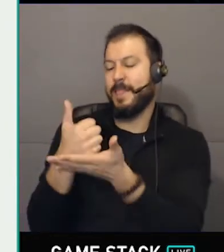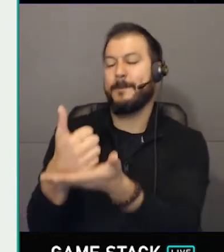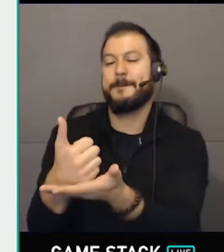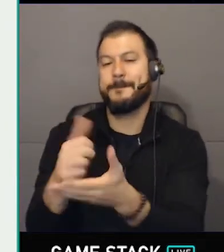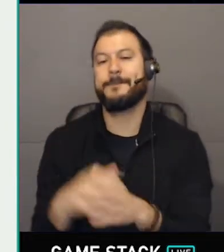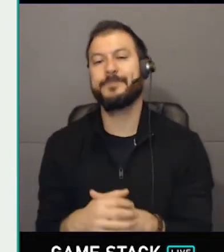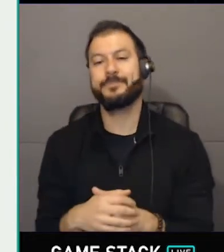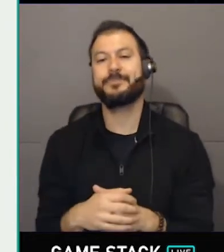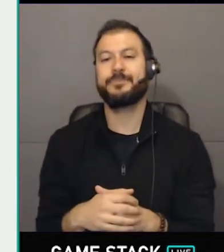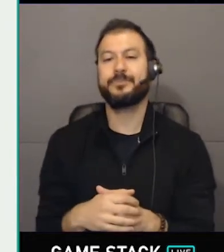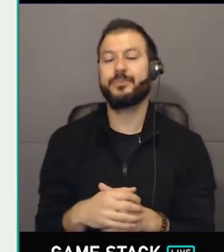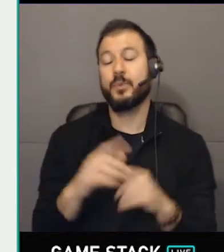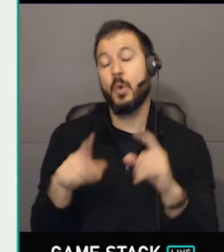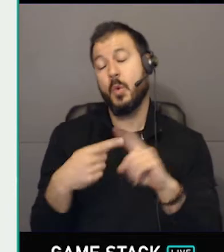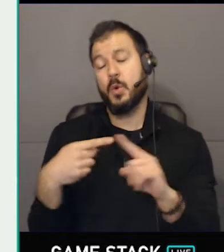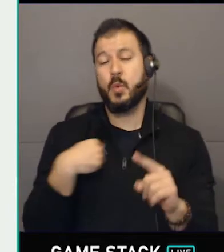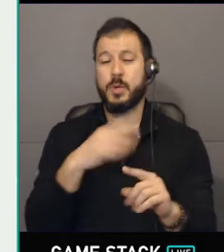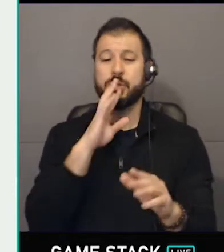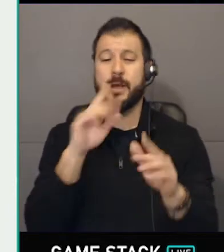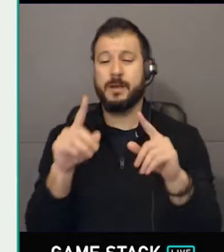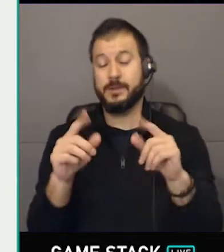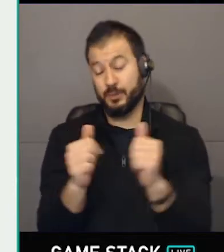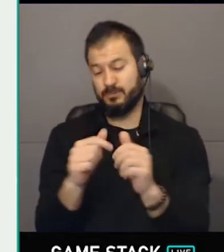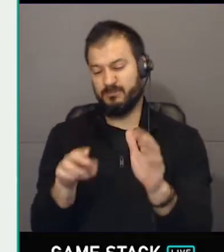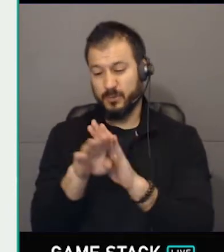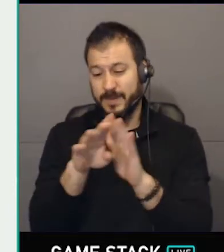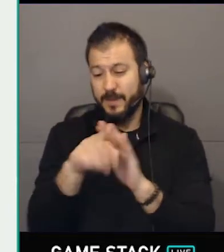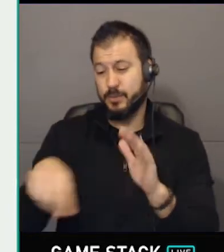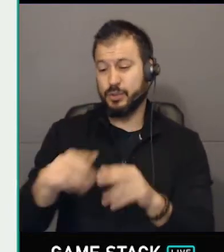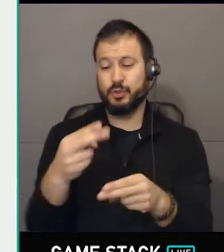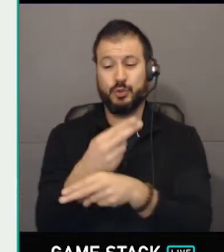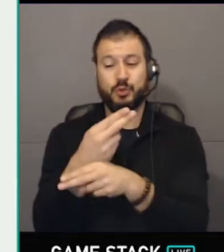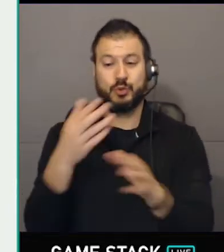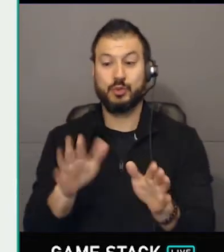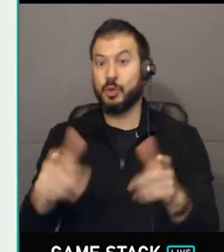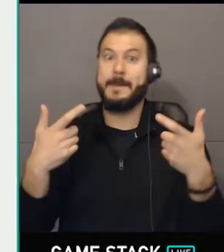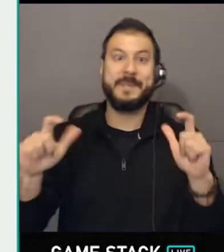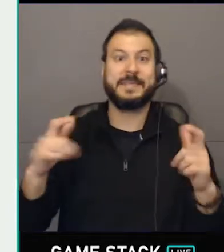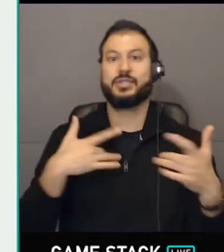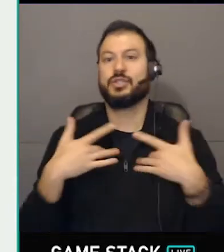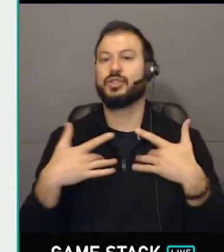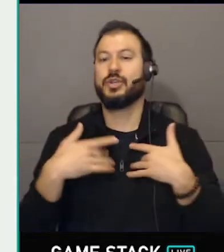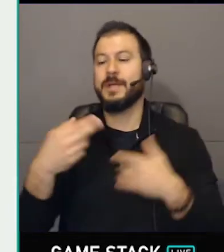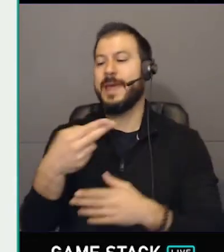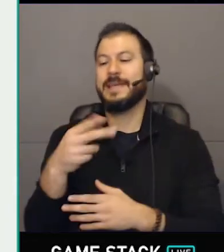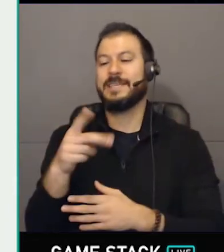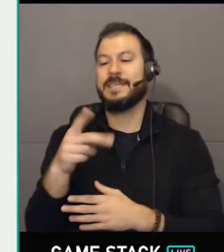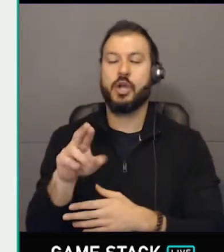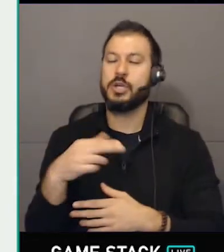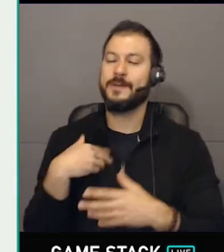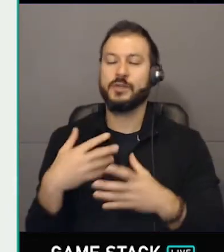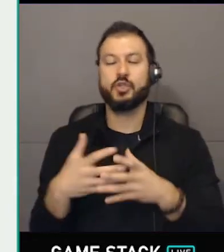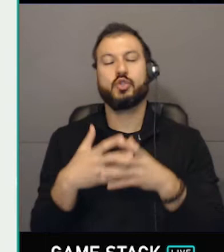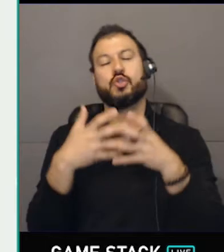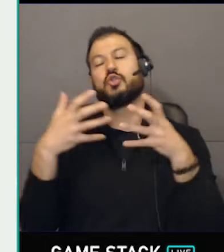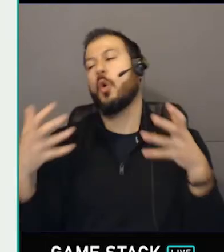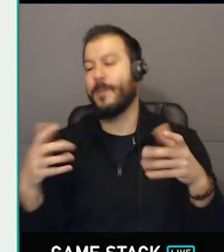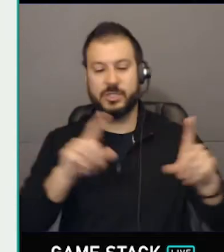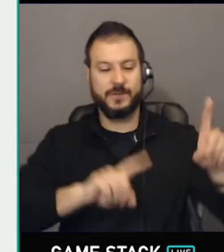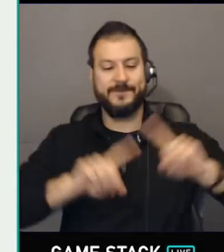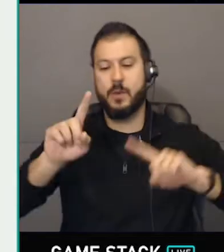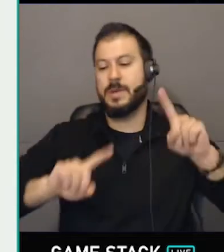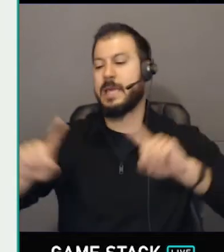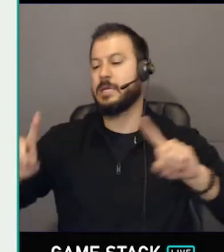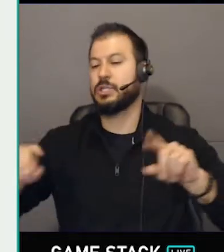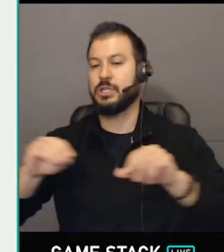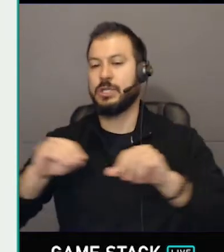when we talk to developers and users, by far your biggest concern is that HDR displays just have so much variation in their performance and